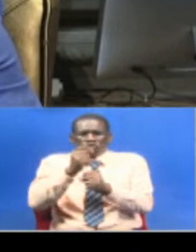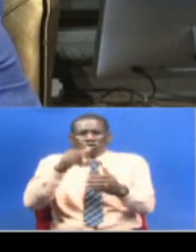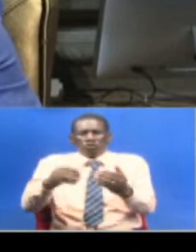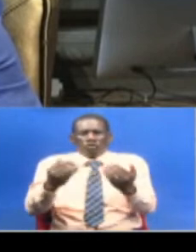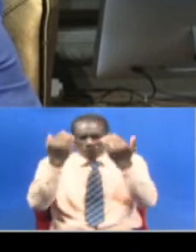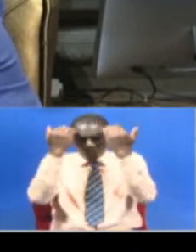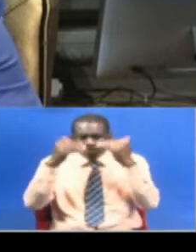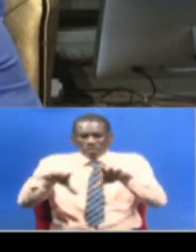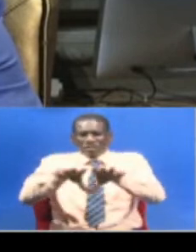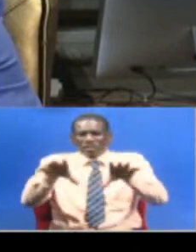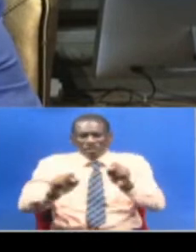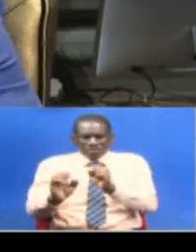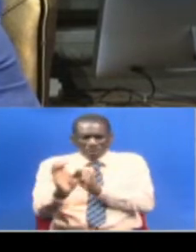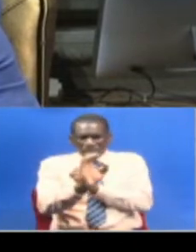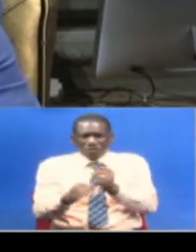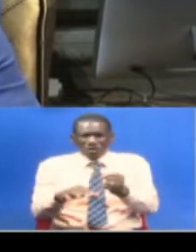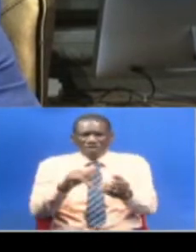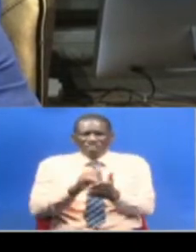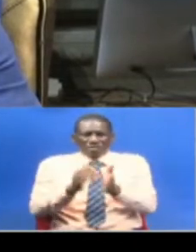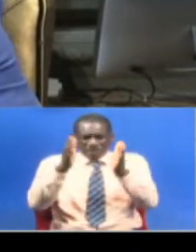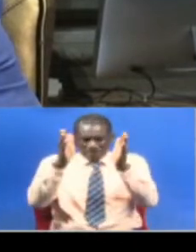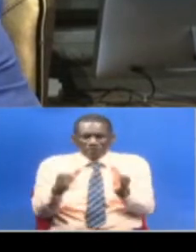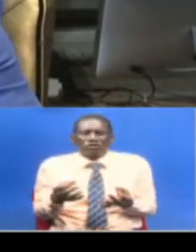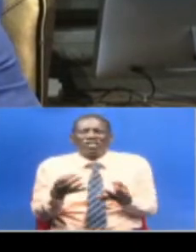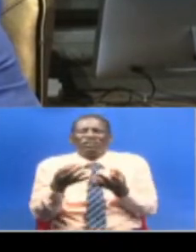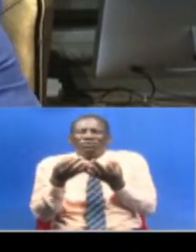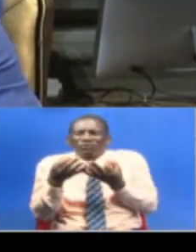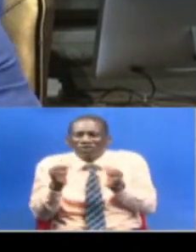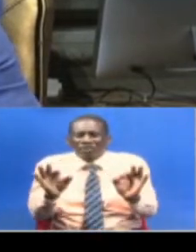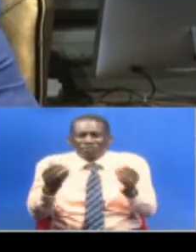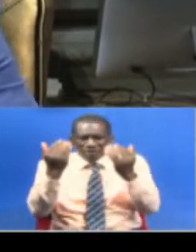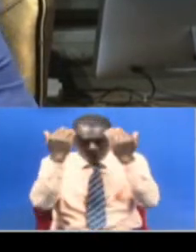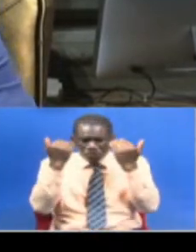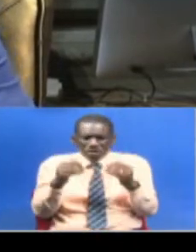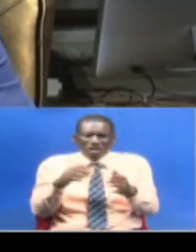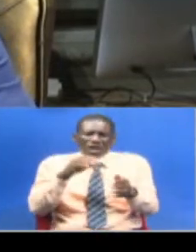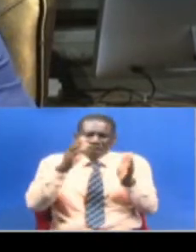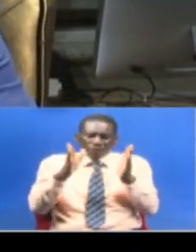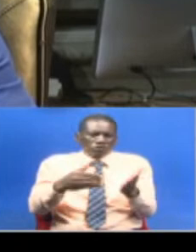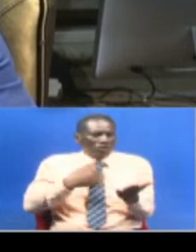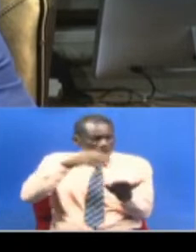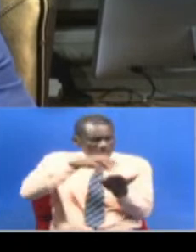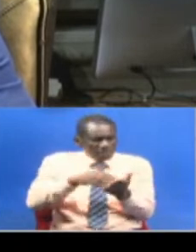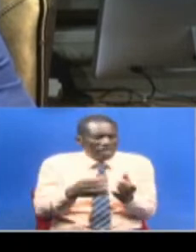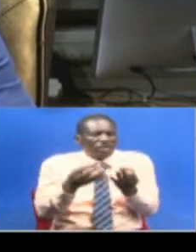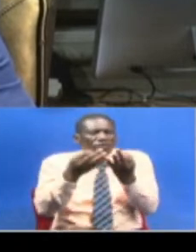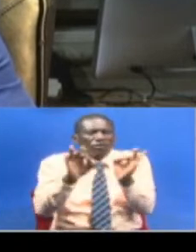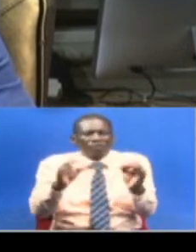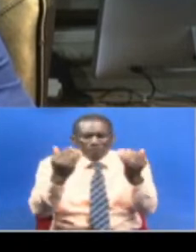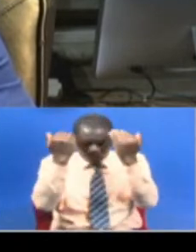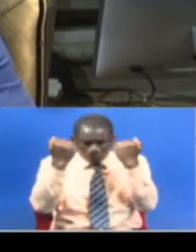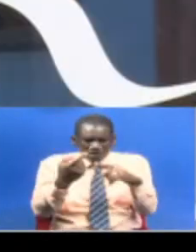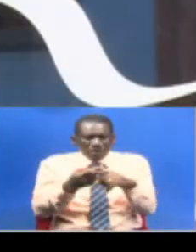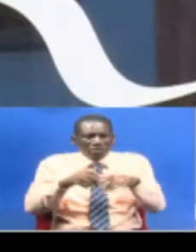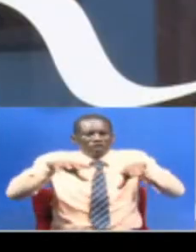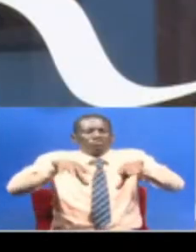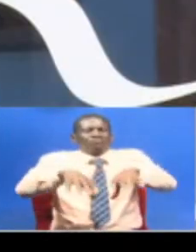system in the country that someone is acquitted, is tried and acquitted, and then